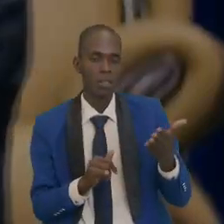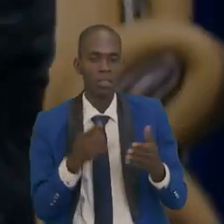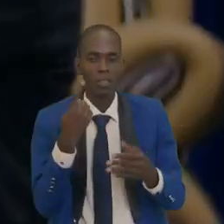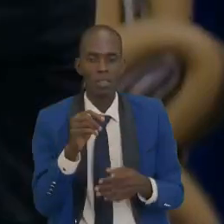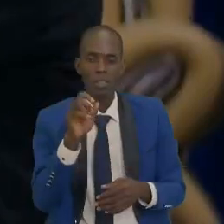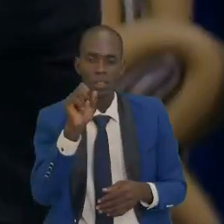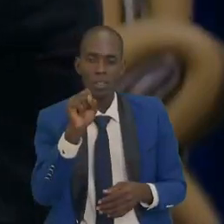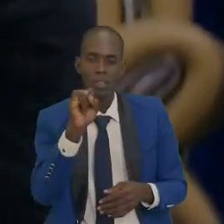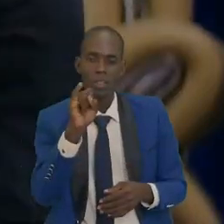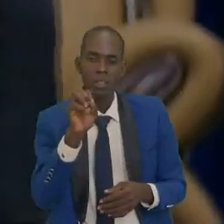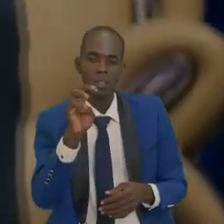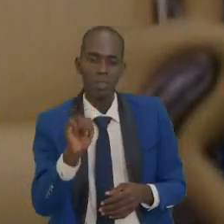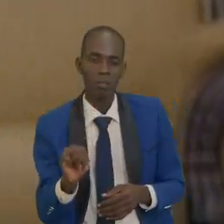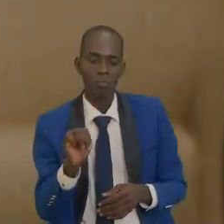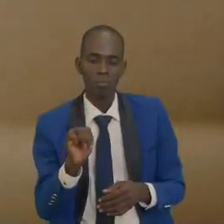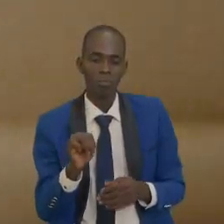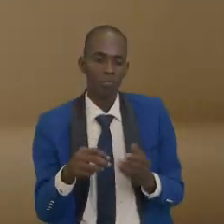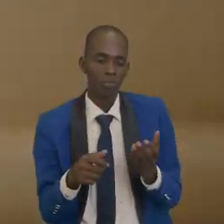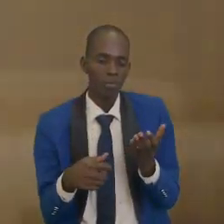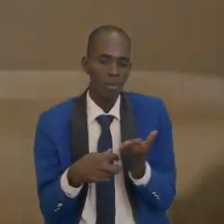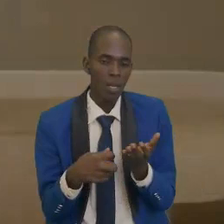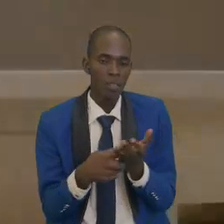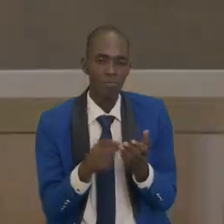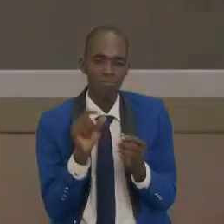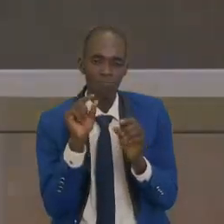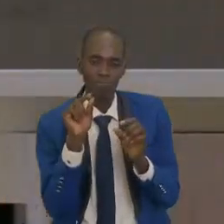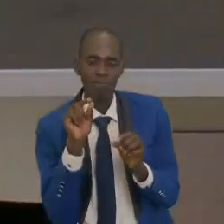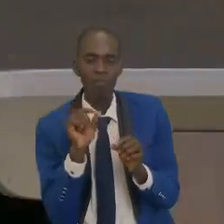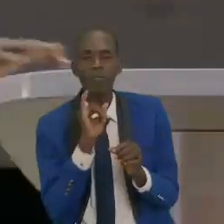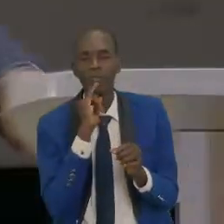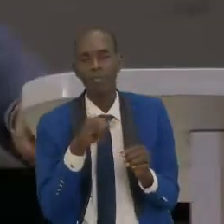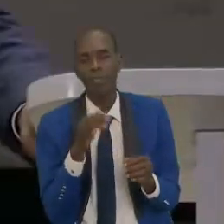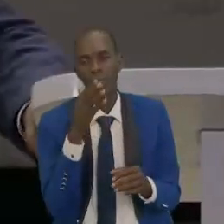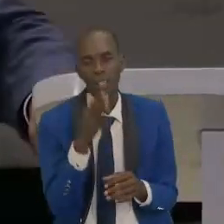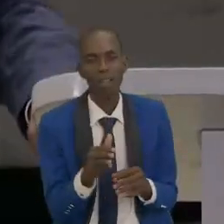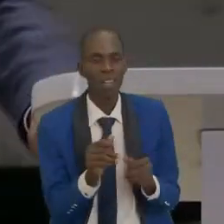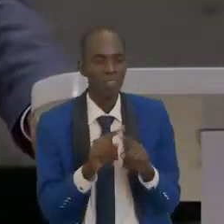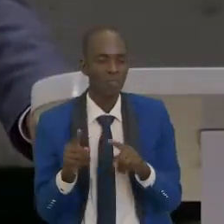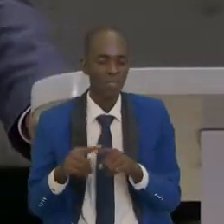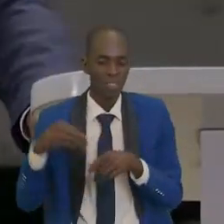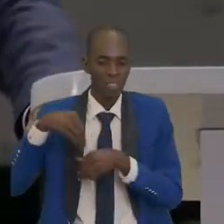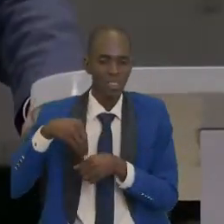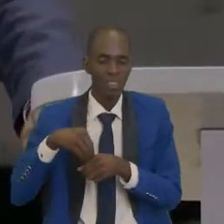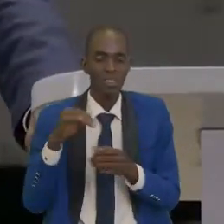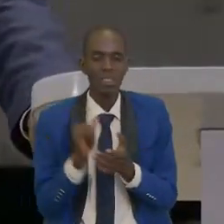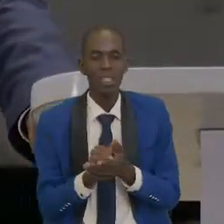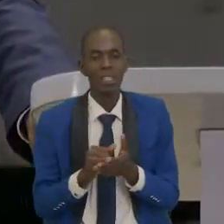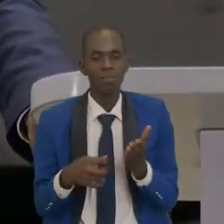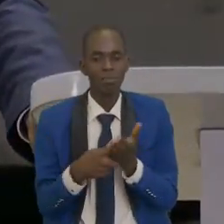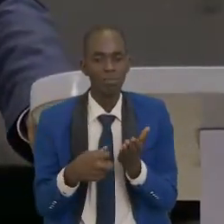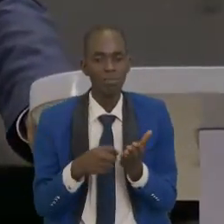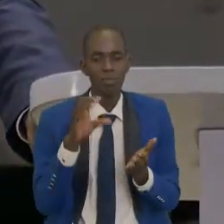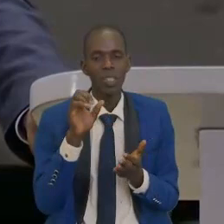there all the various things studying they're still there but it takes